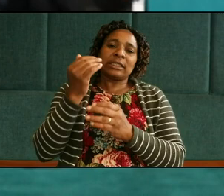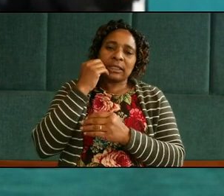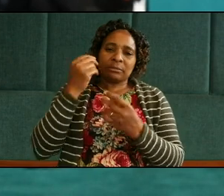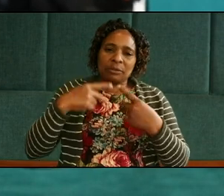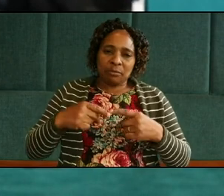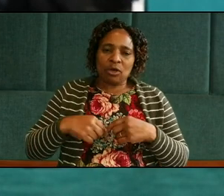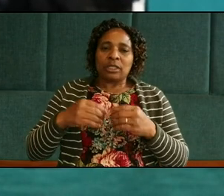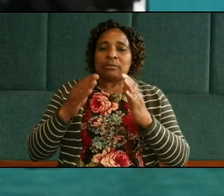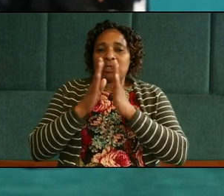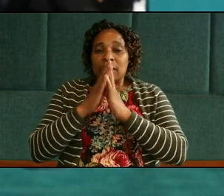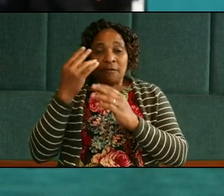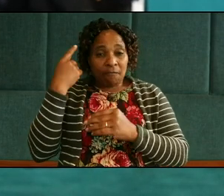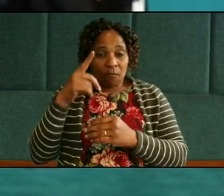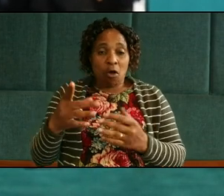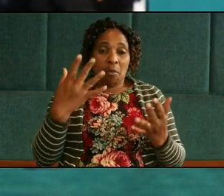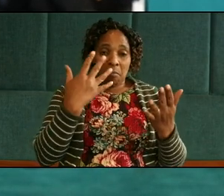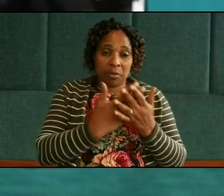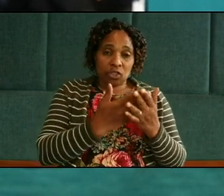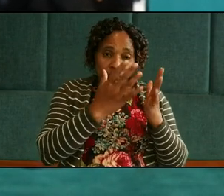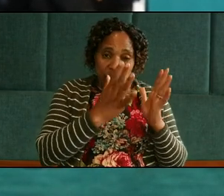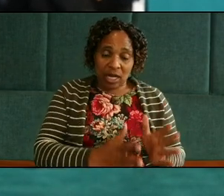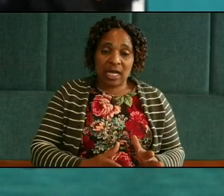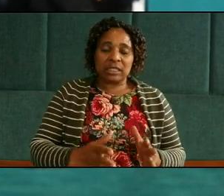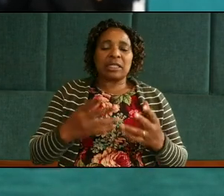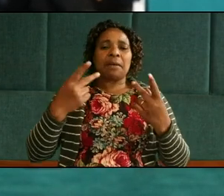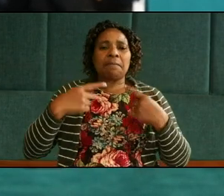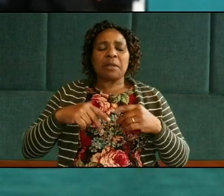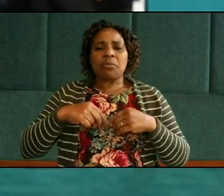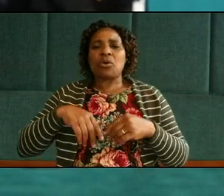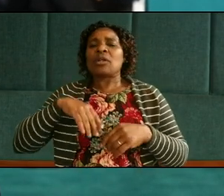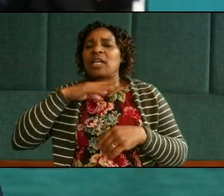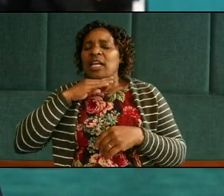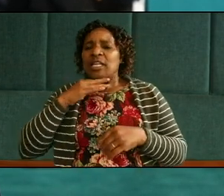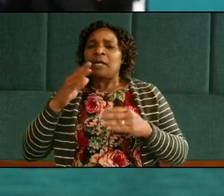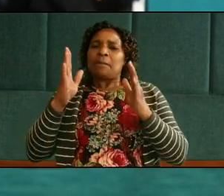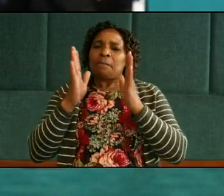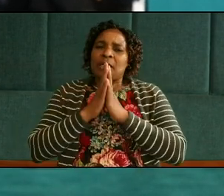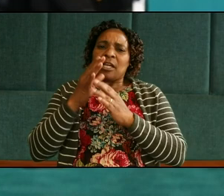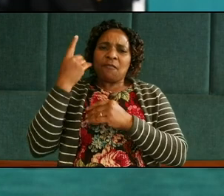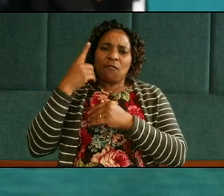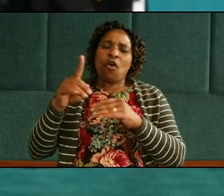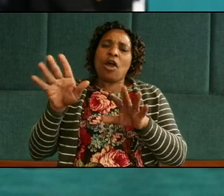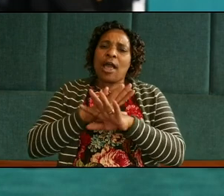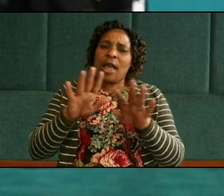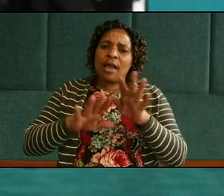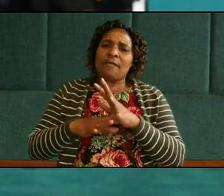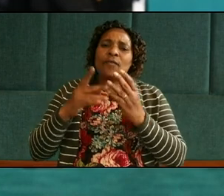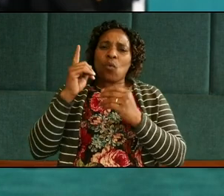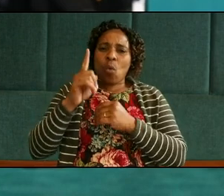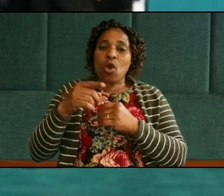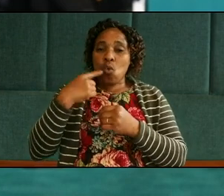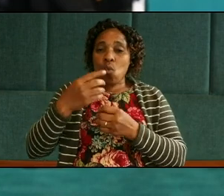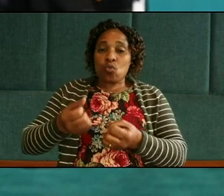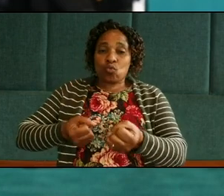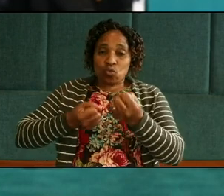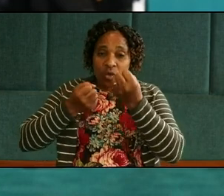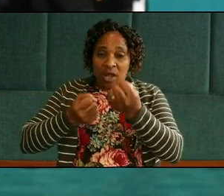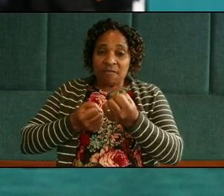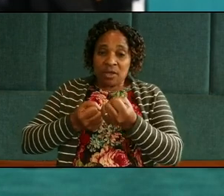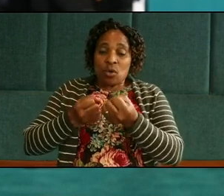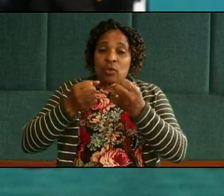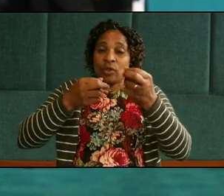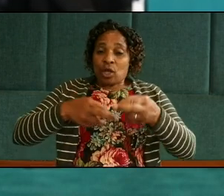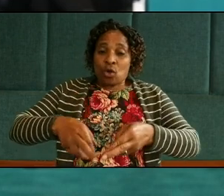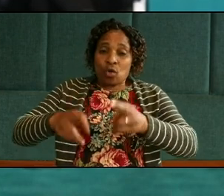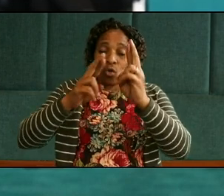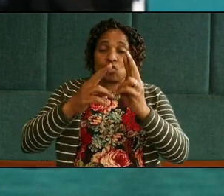for prisons, she prayed for people dying, she prayed for everybody driving on the roads, and for